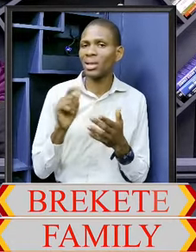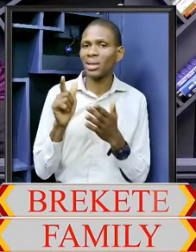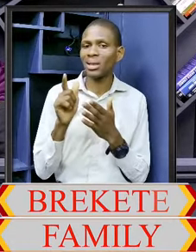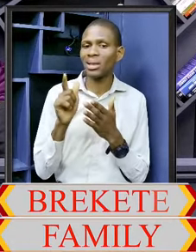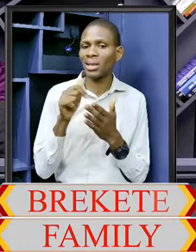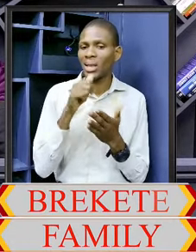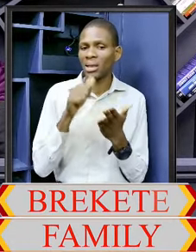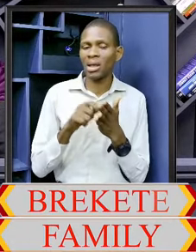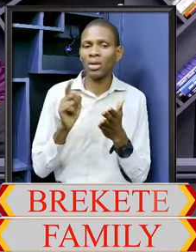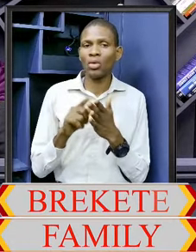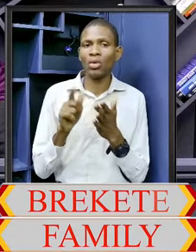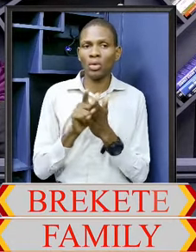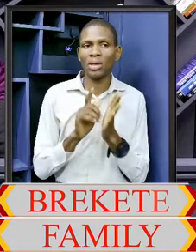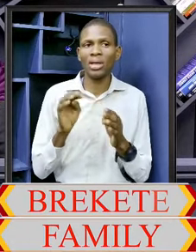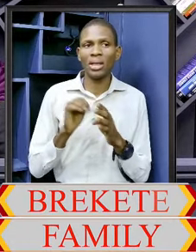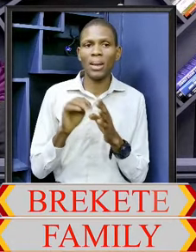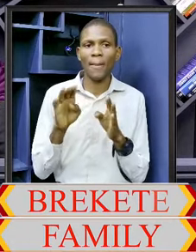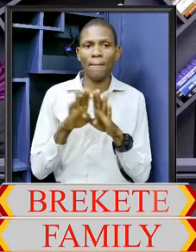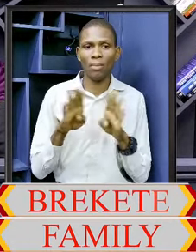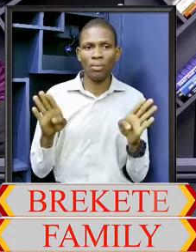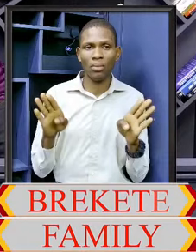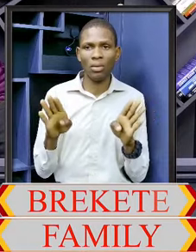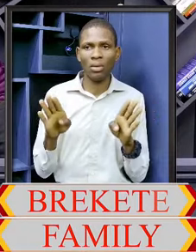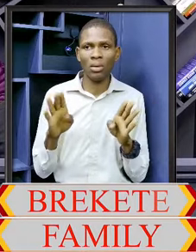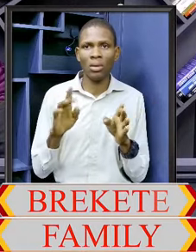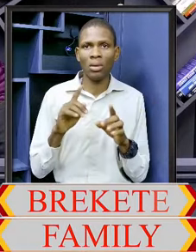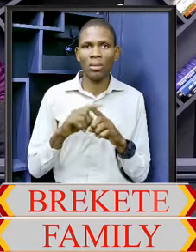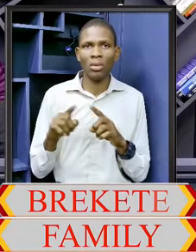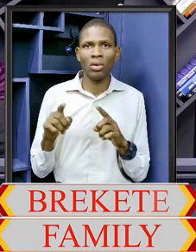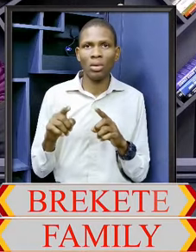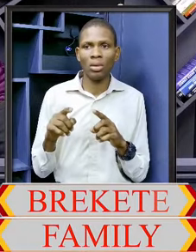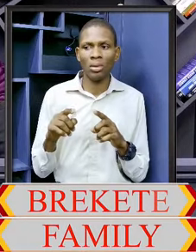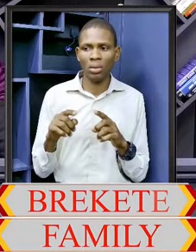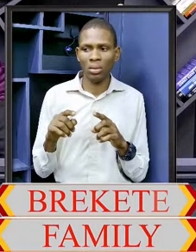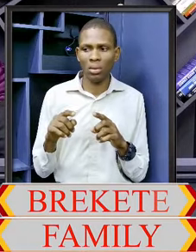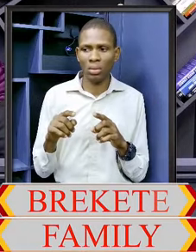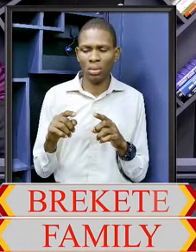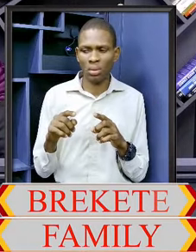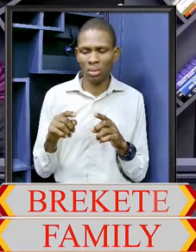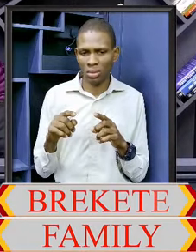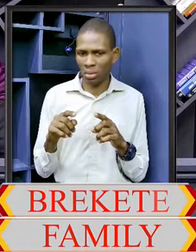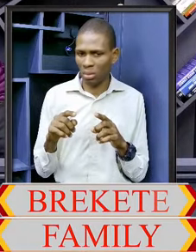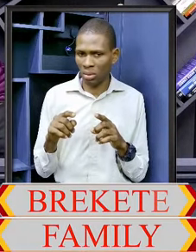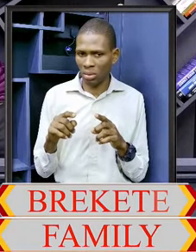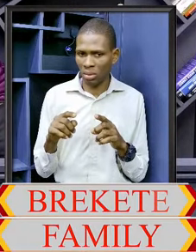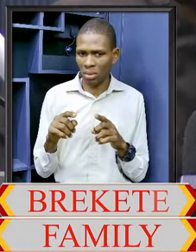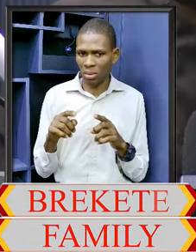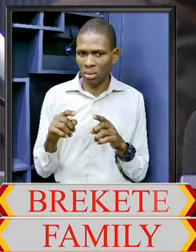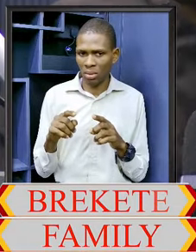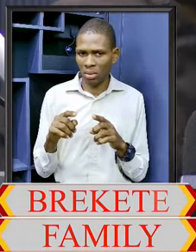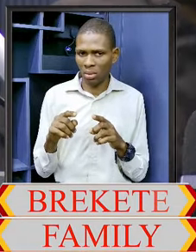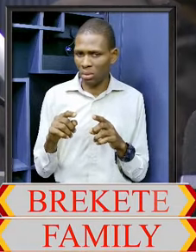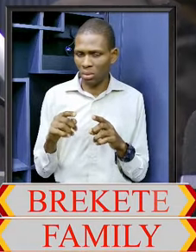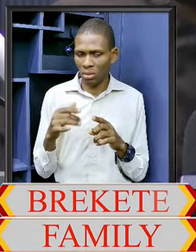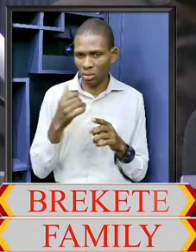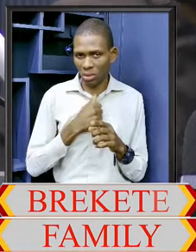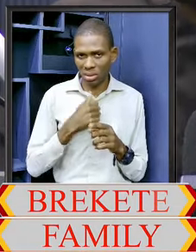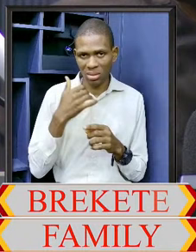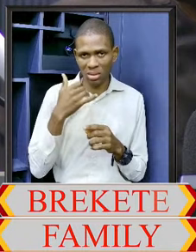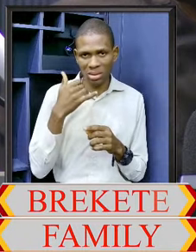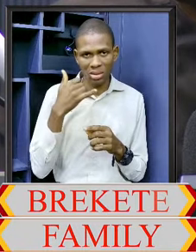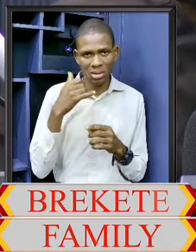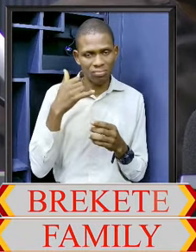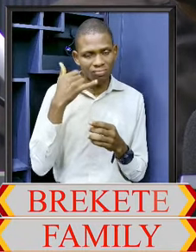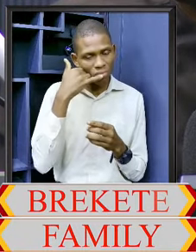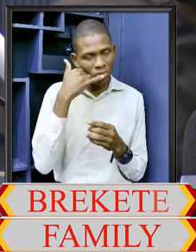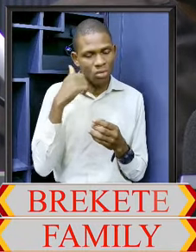lawyer to Brekete. But due to the word you use, I said it within the house, I